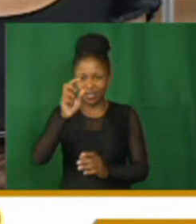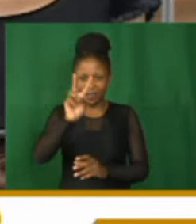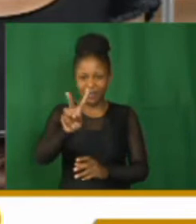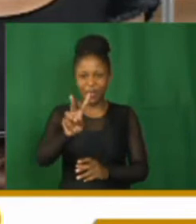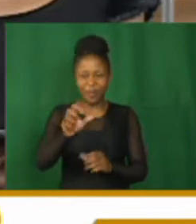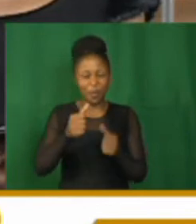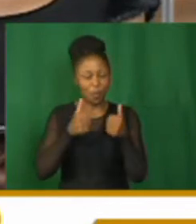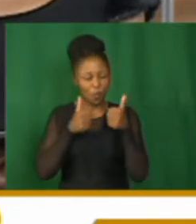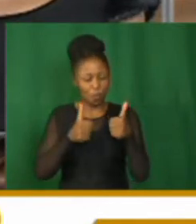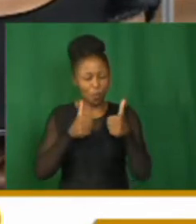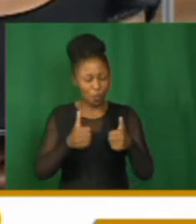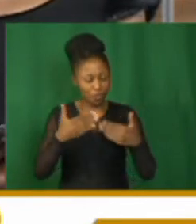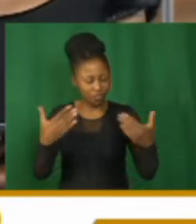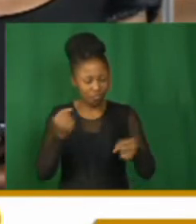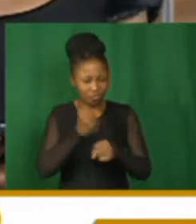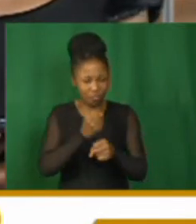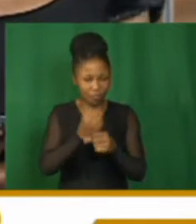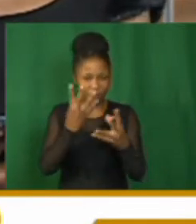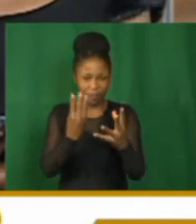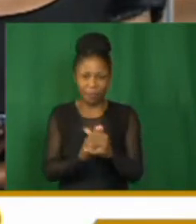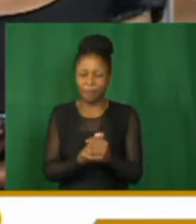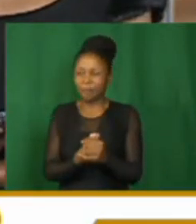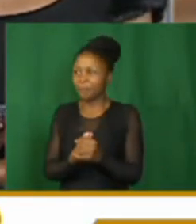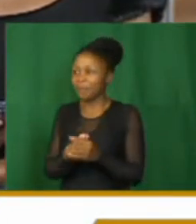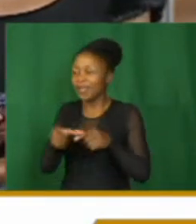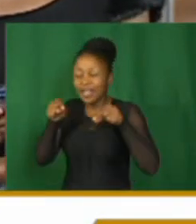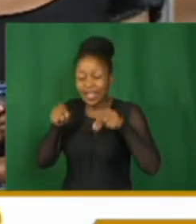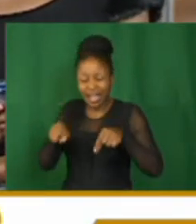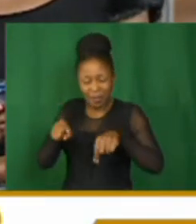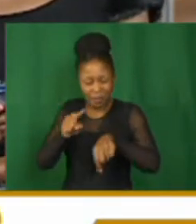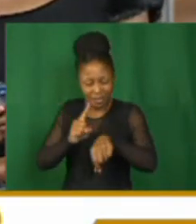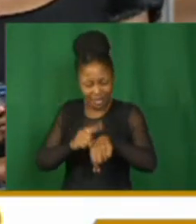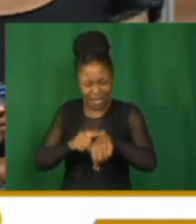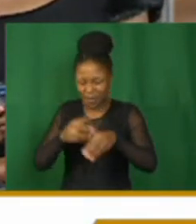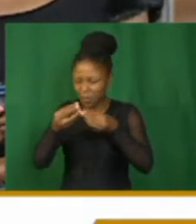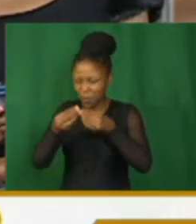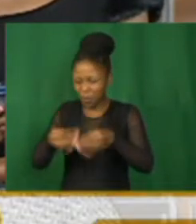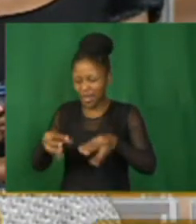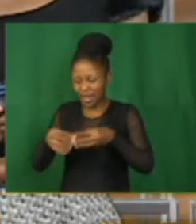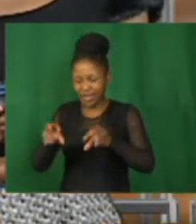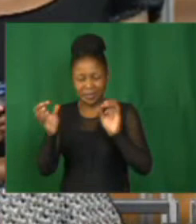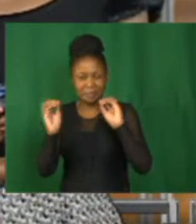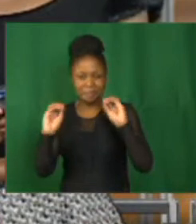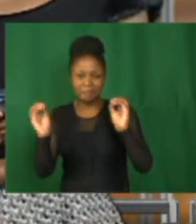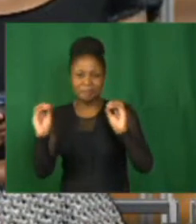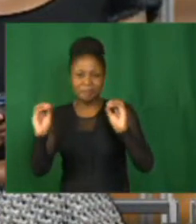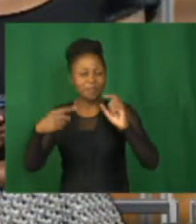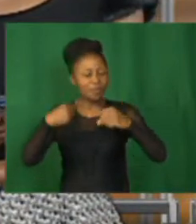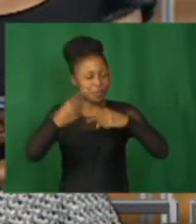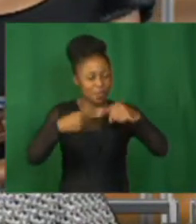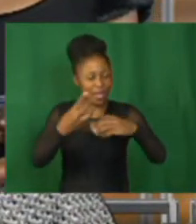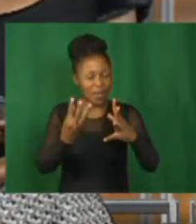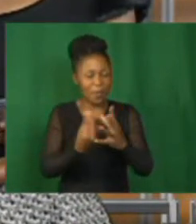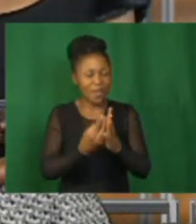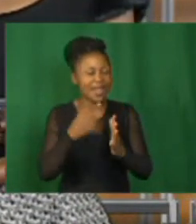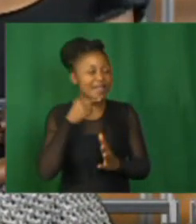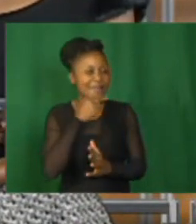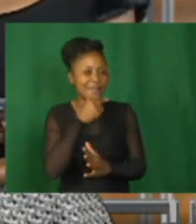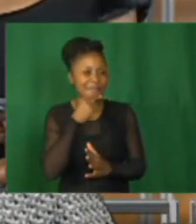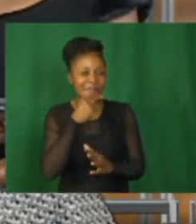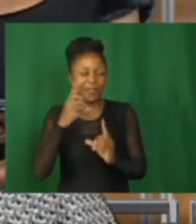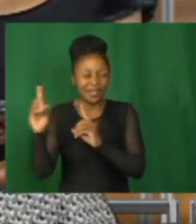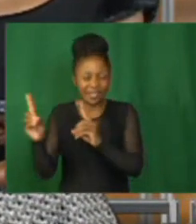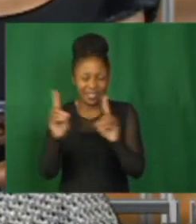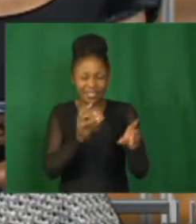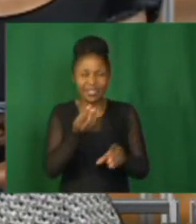good, hey? So right now, viewers, without wasting any time, Lerato will be taking us through with Themba